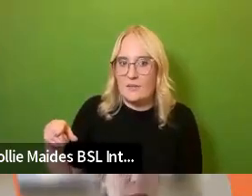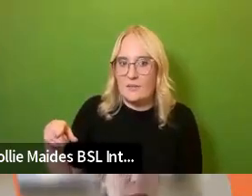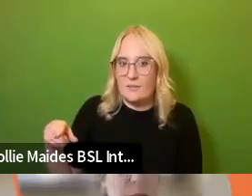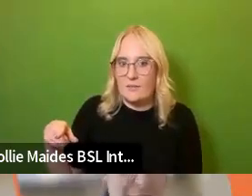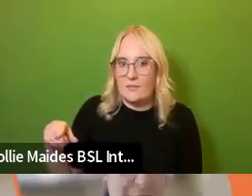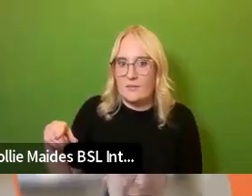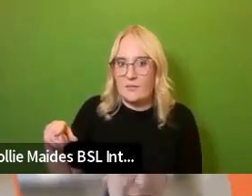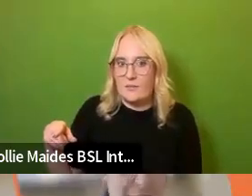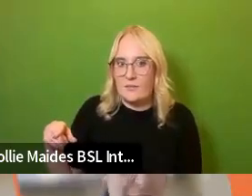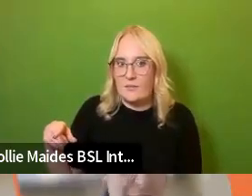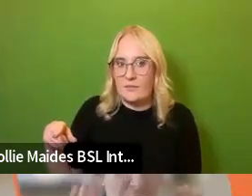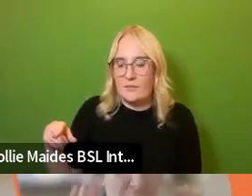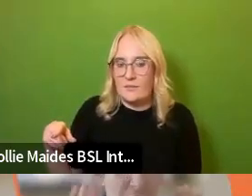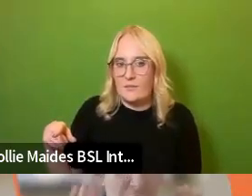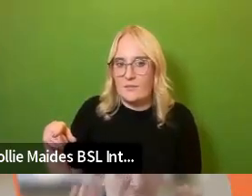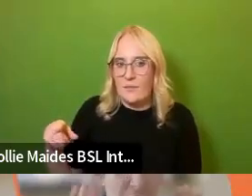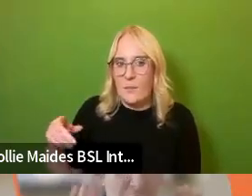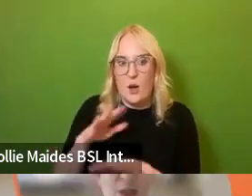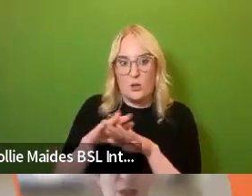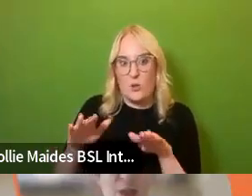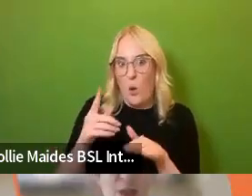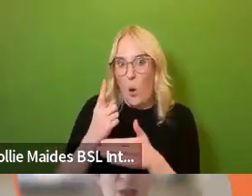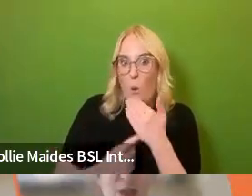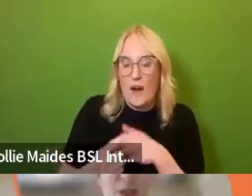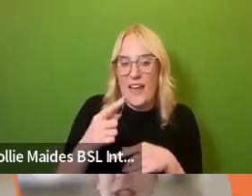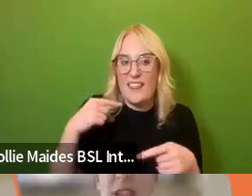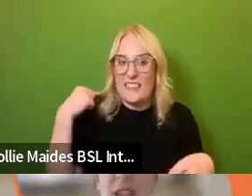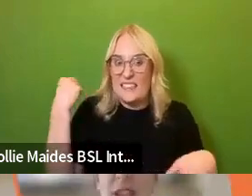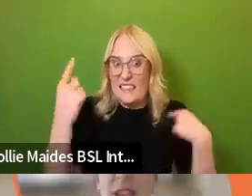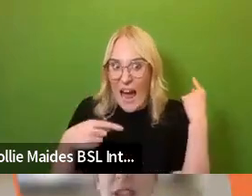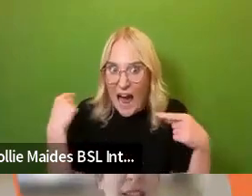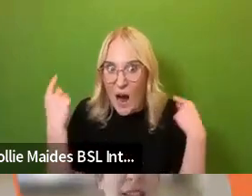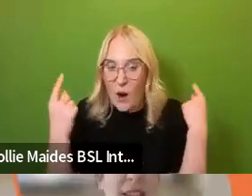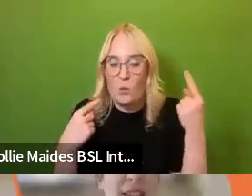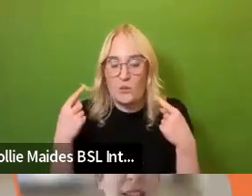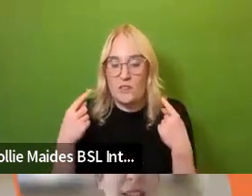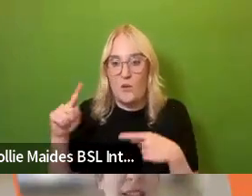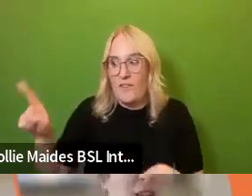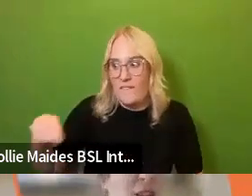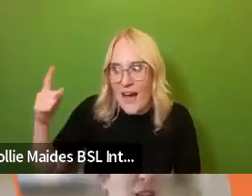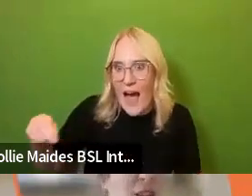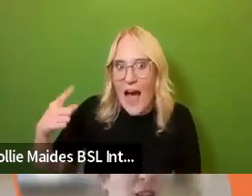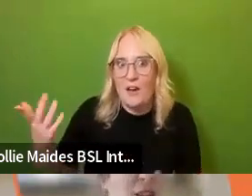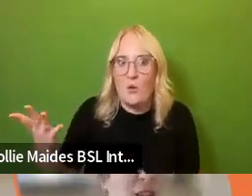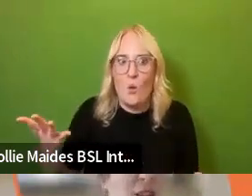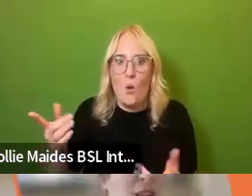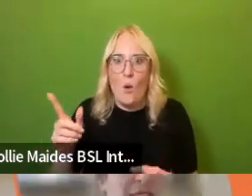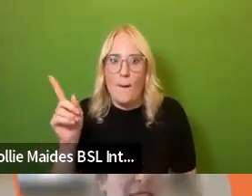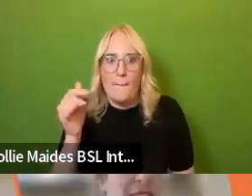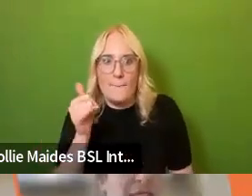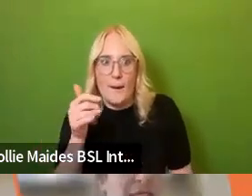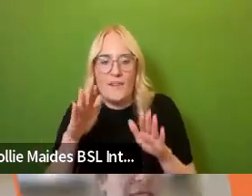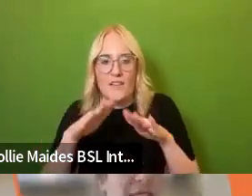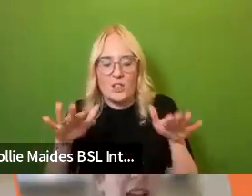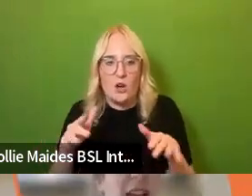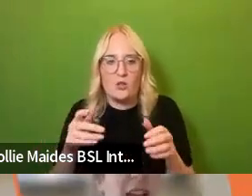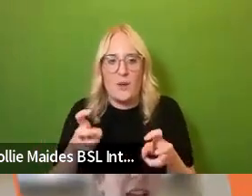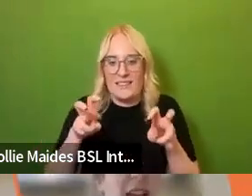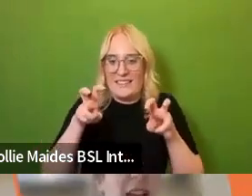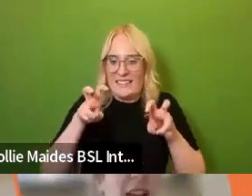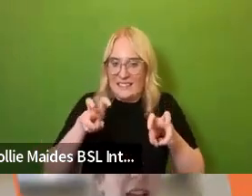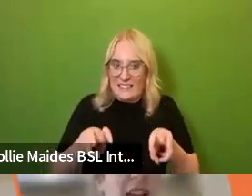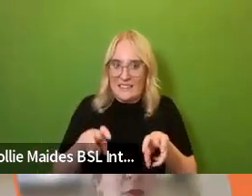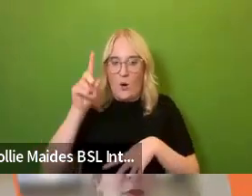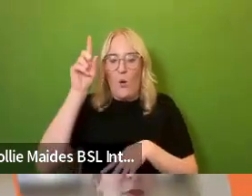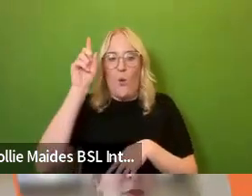But not only that, so not only the sounds, we're also thinking about things like if the child's been sitting all day and they're sensitive to tactile,